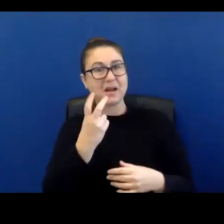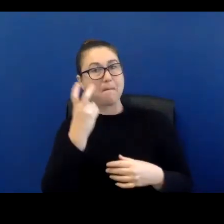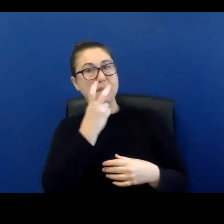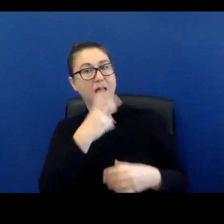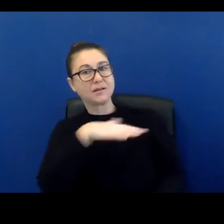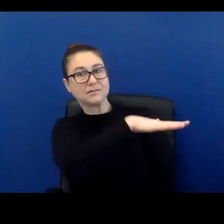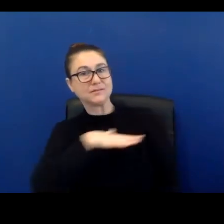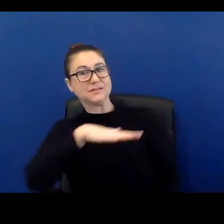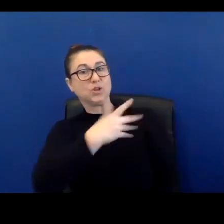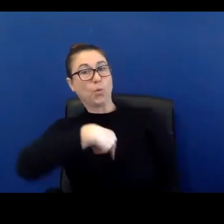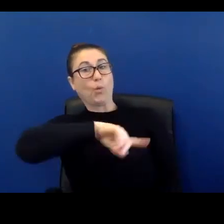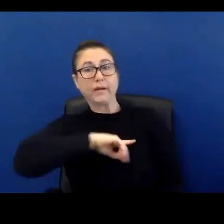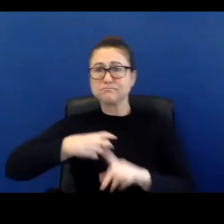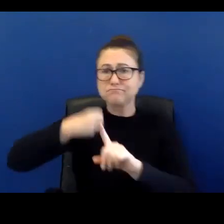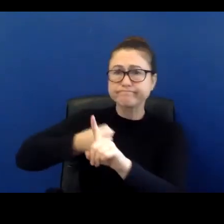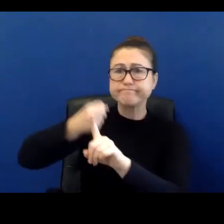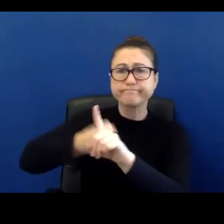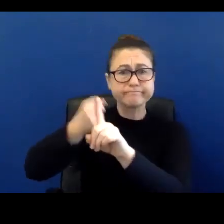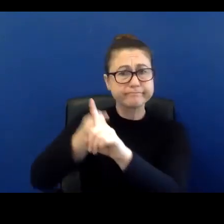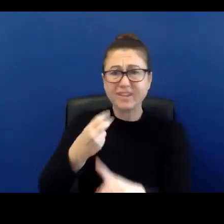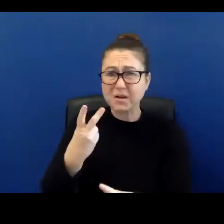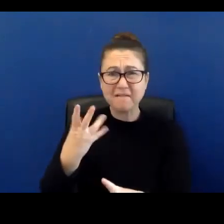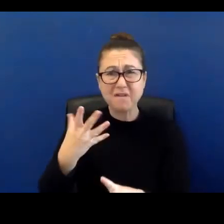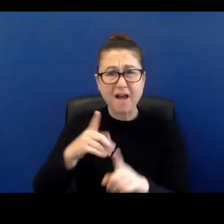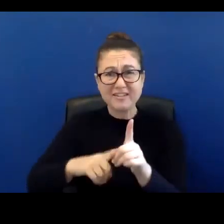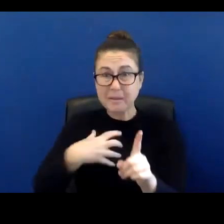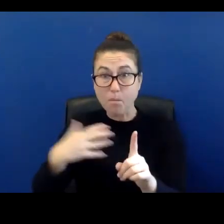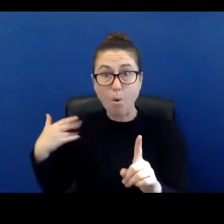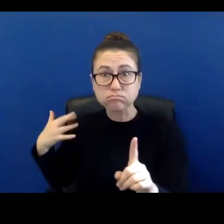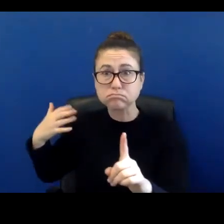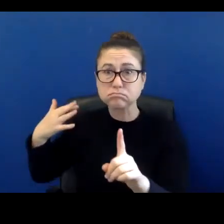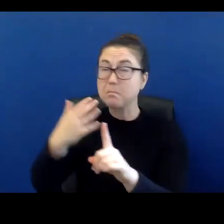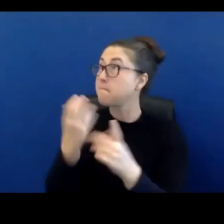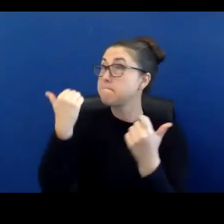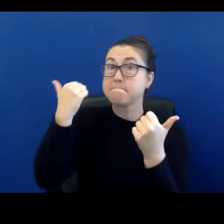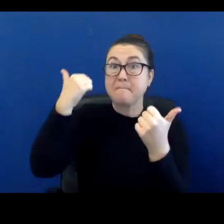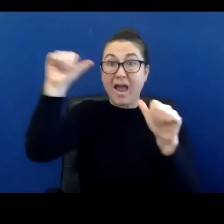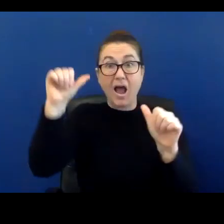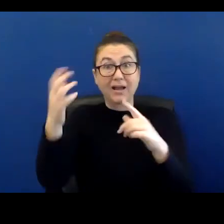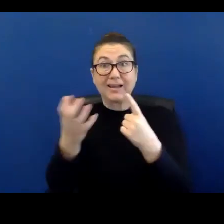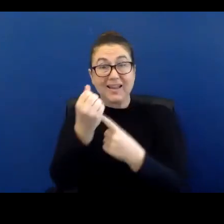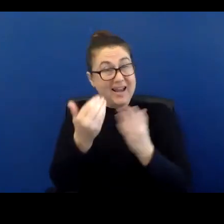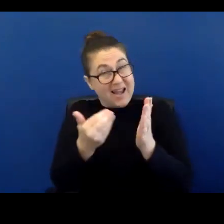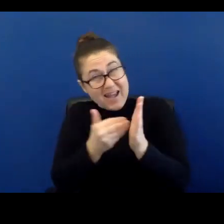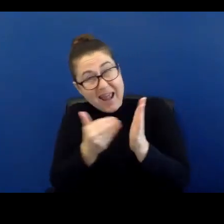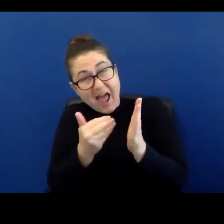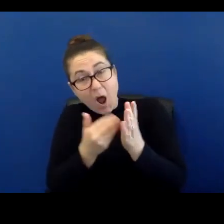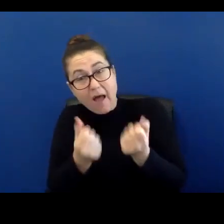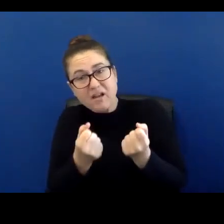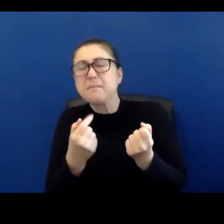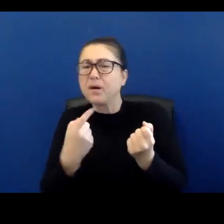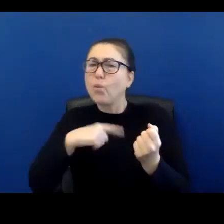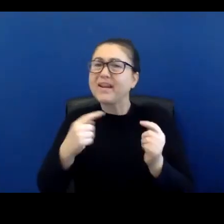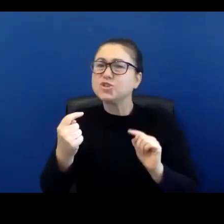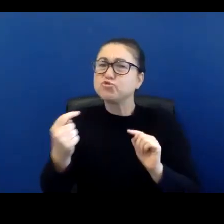has advocated for well over 25 years to get to the point that we are now. And I think one of the reasons why we struggled is because